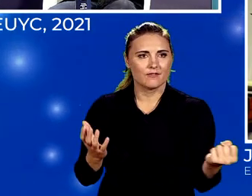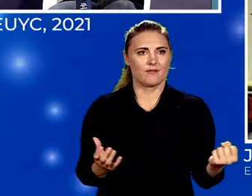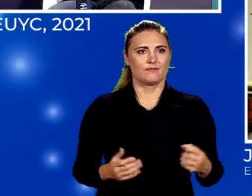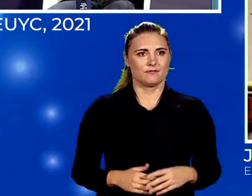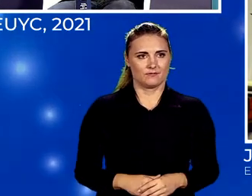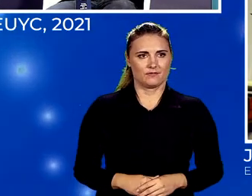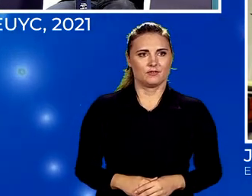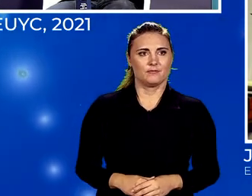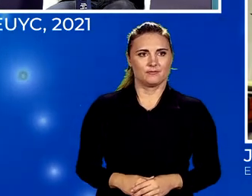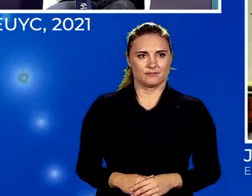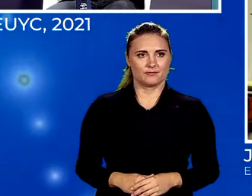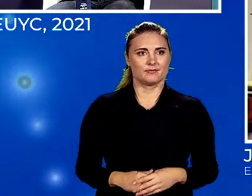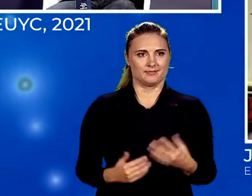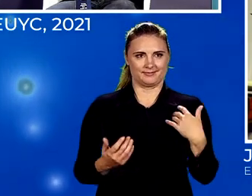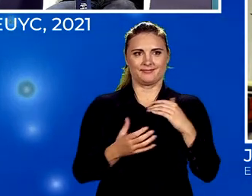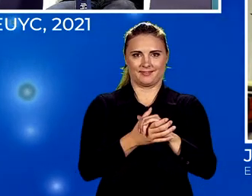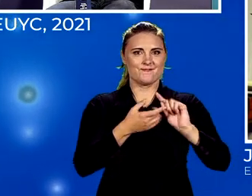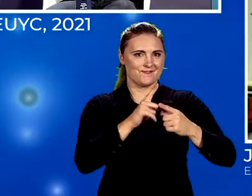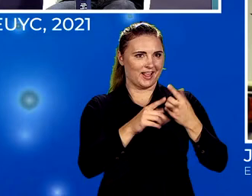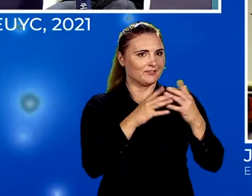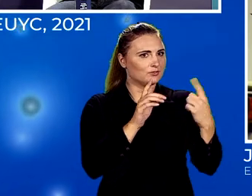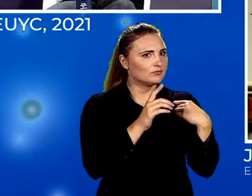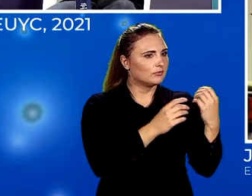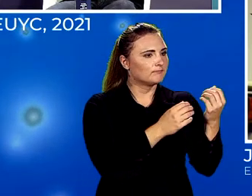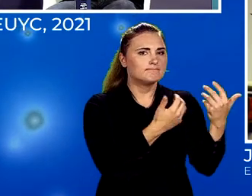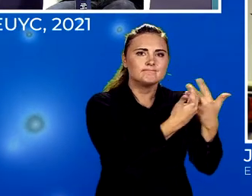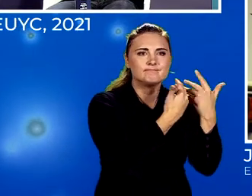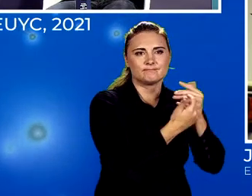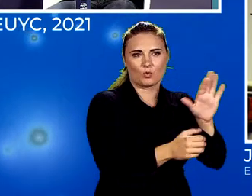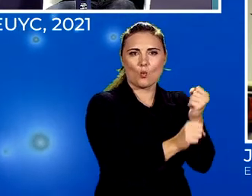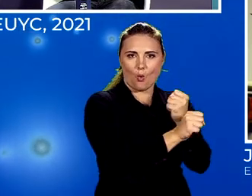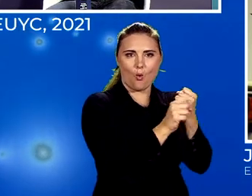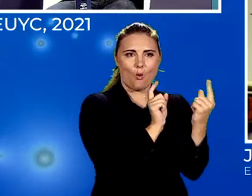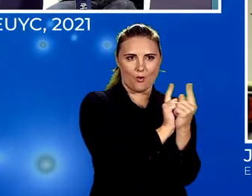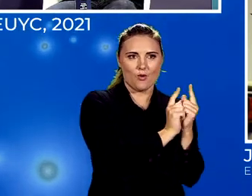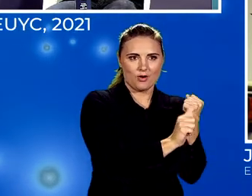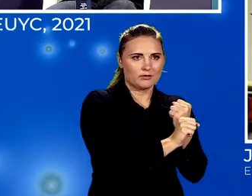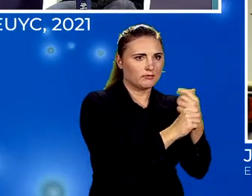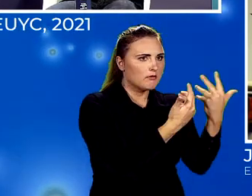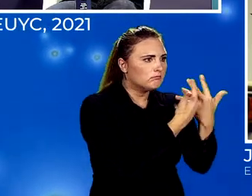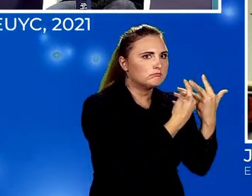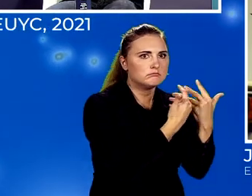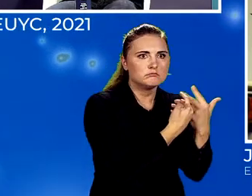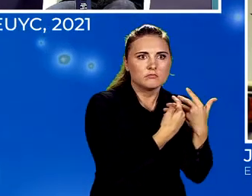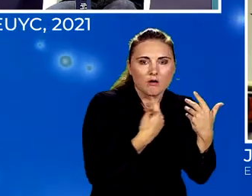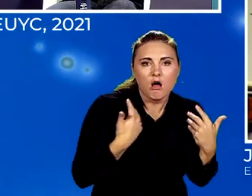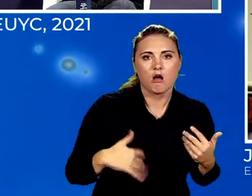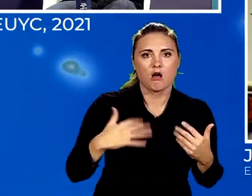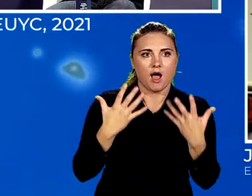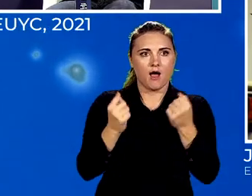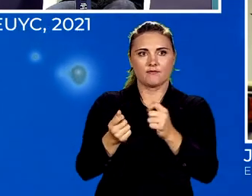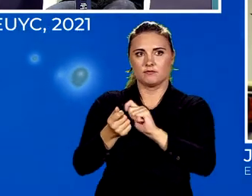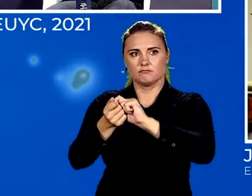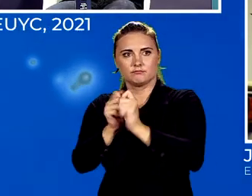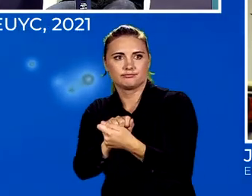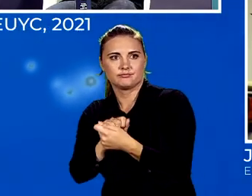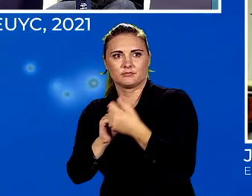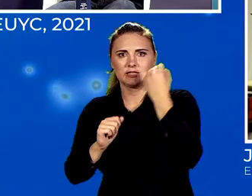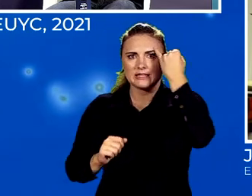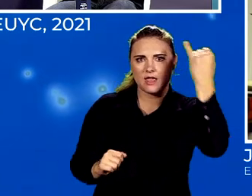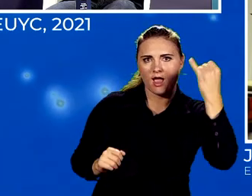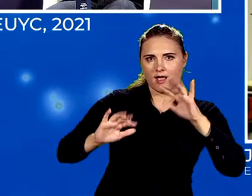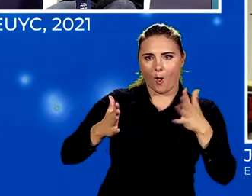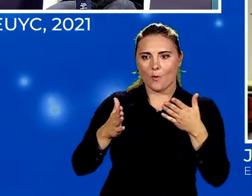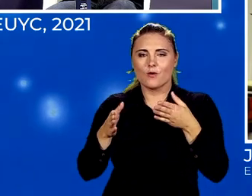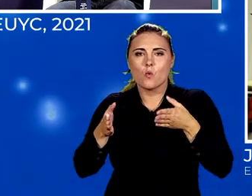Young people were very quickly responding to different situations that they were there. So,